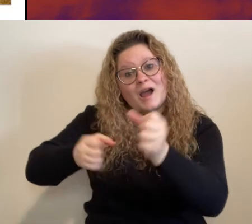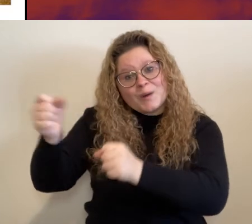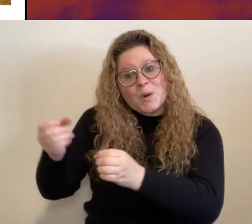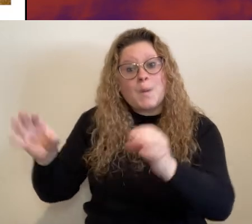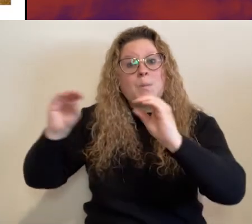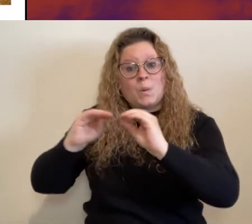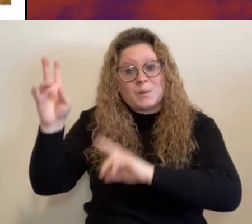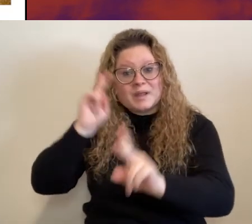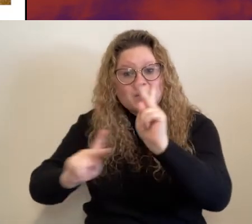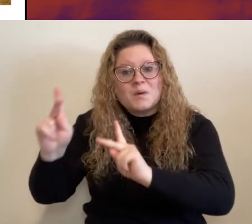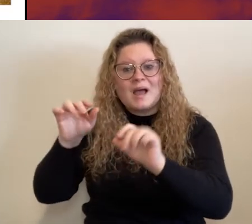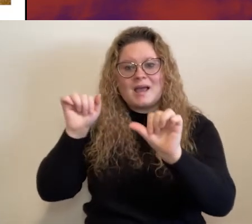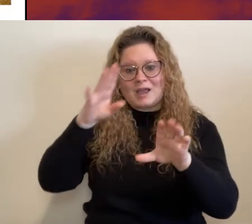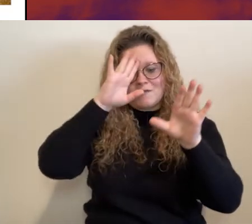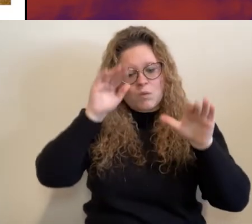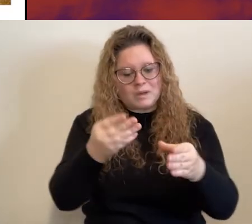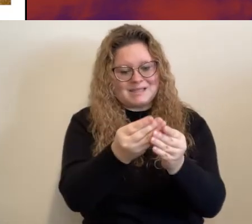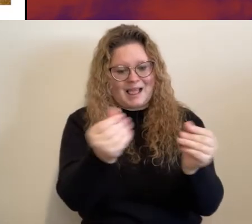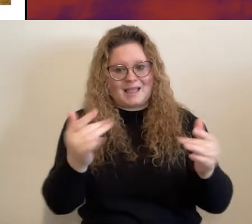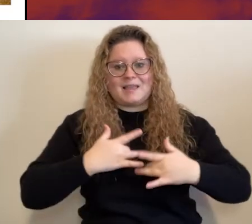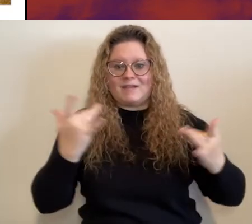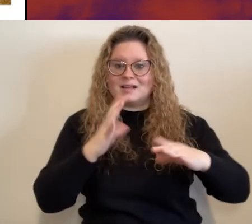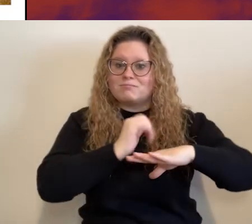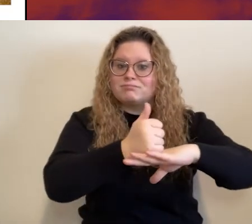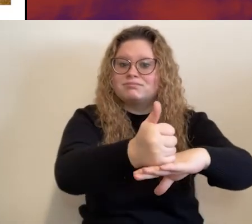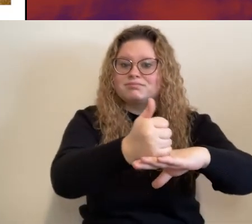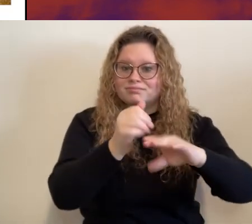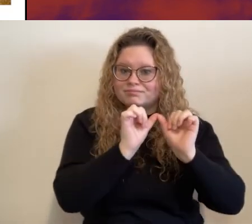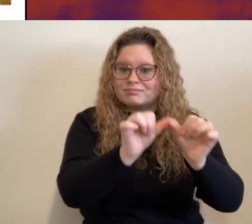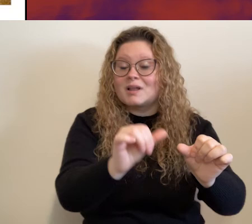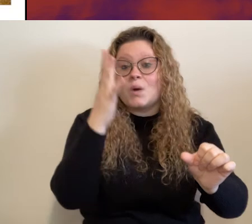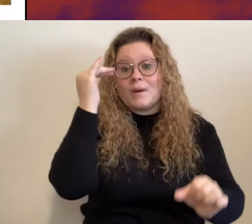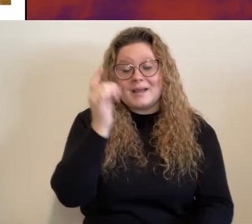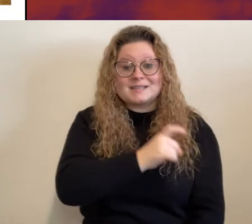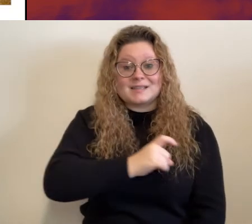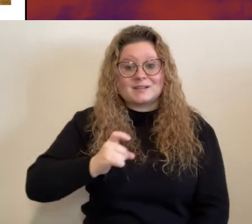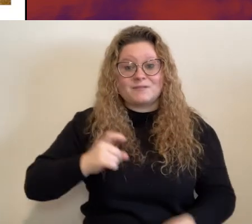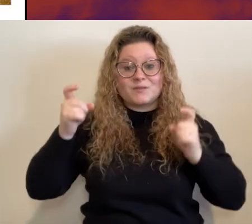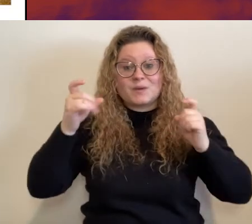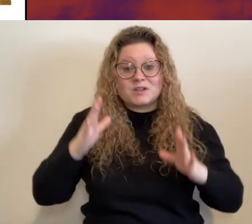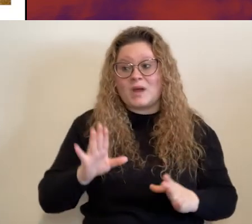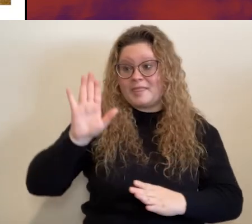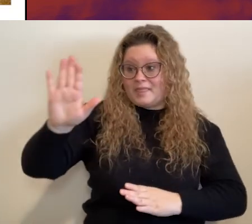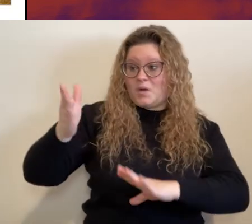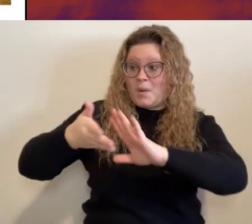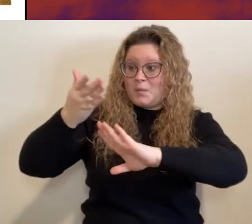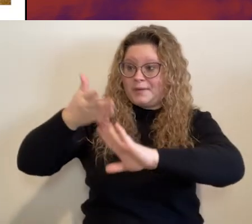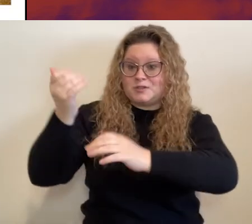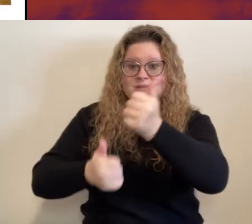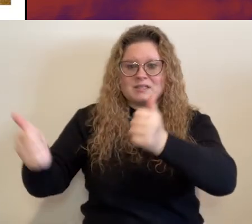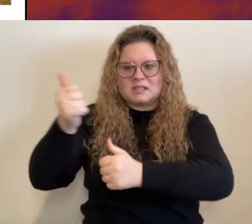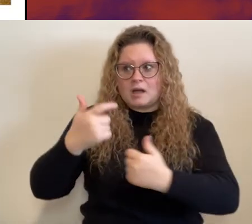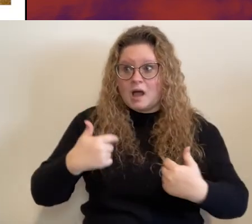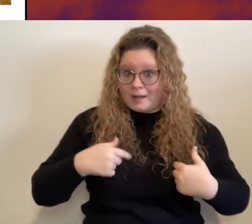healing focused events for the long term, because the executive director and their head of operations was I needed that. So